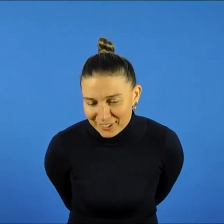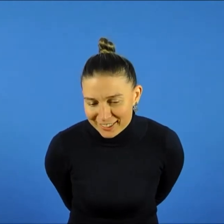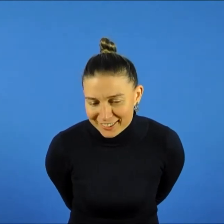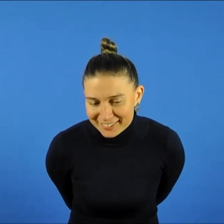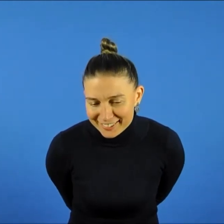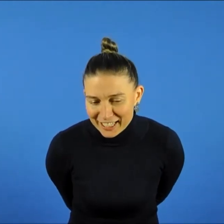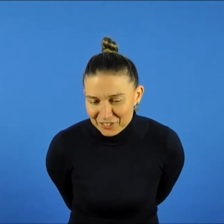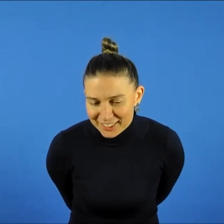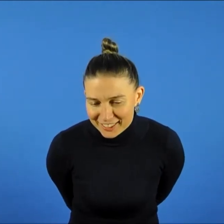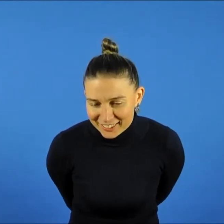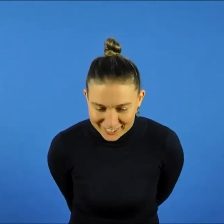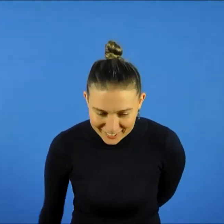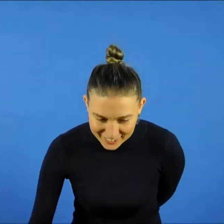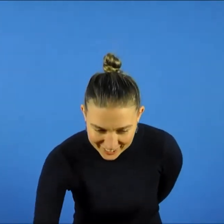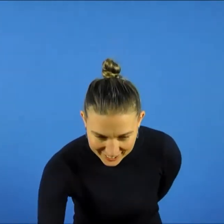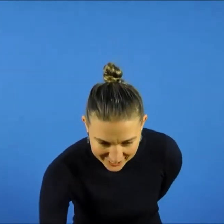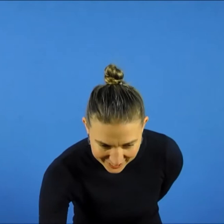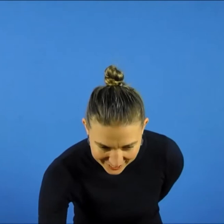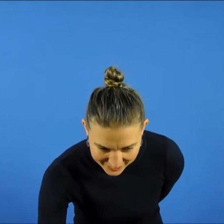our devices. Thank you for listening.